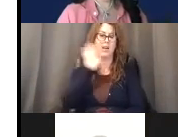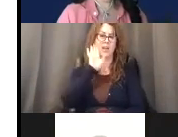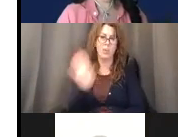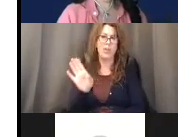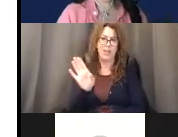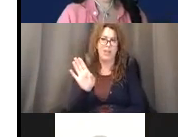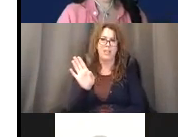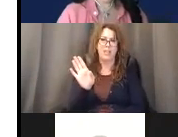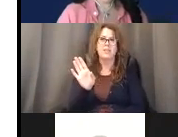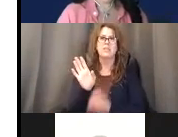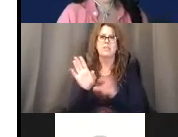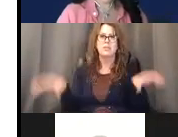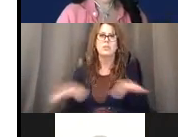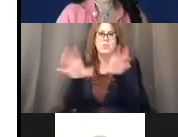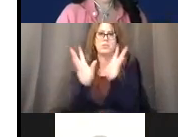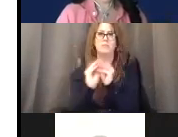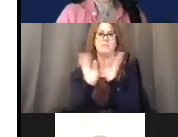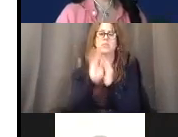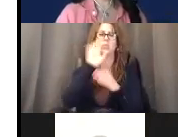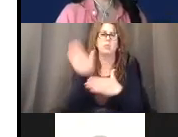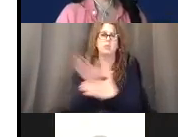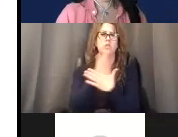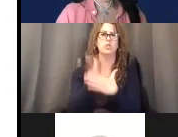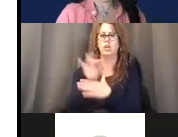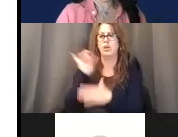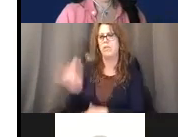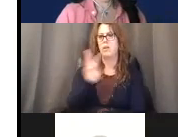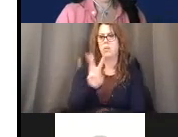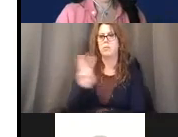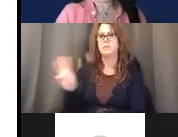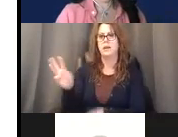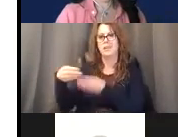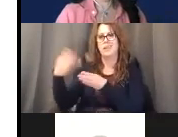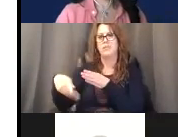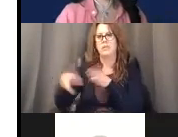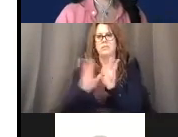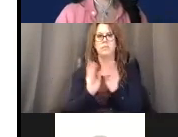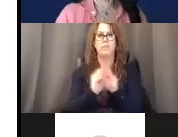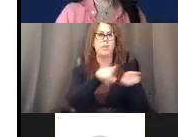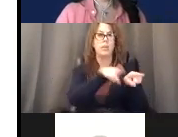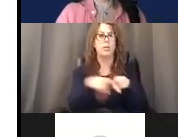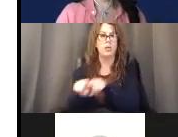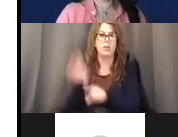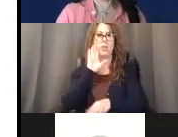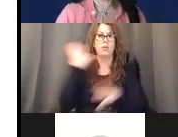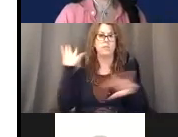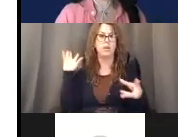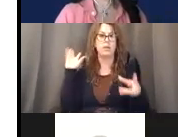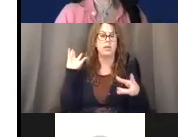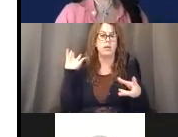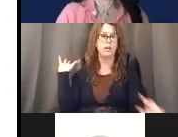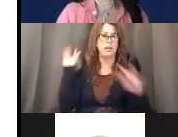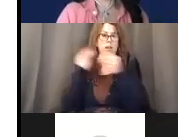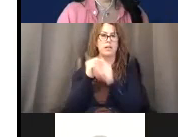website, which we will share at the end of this webinar as well. There's also going to be a collective impact community engagement toolkit